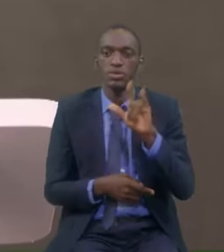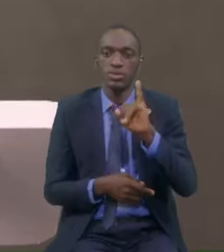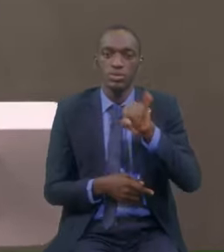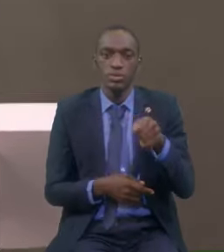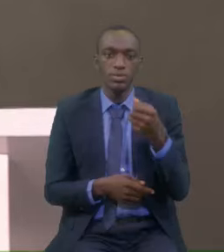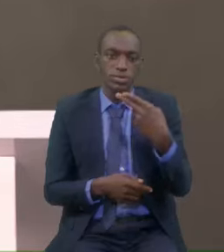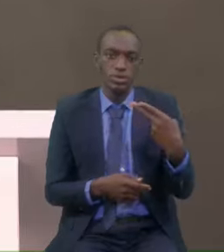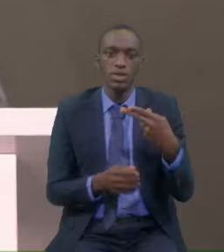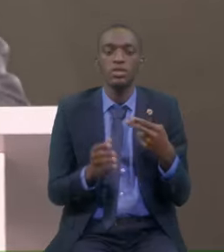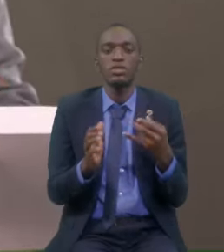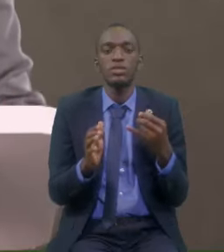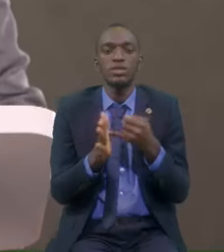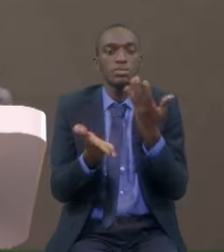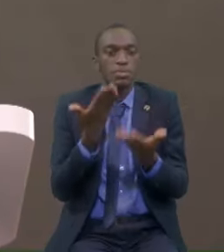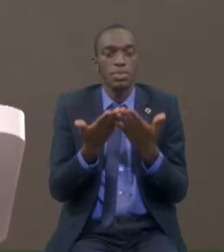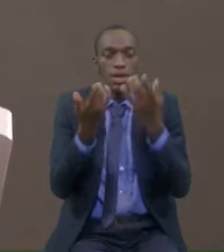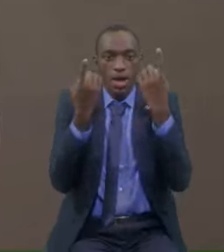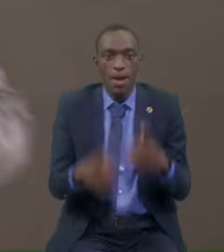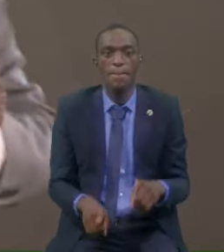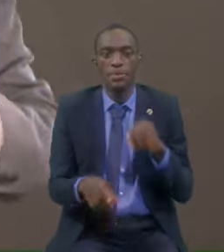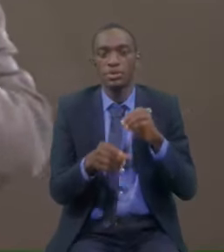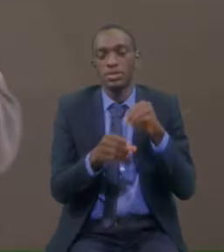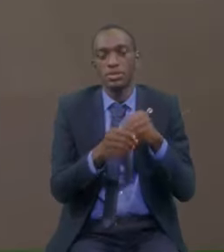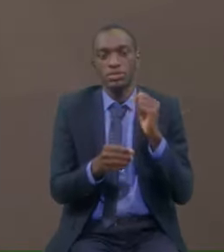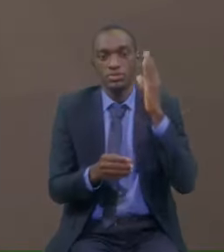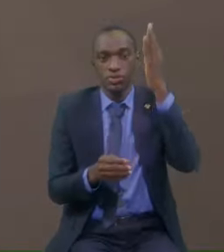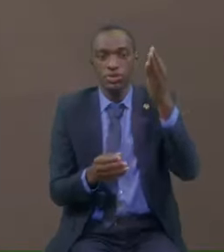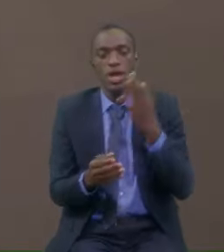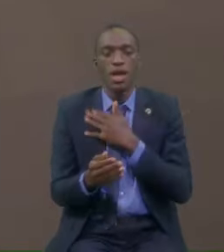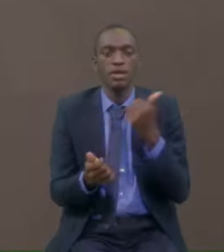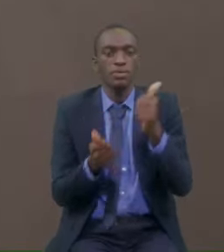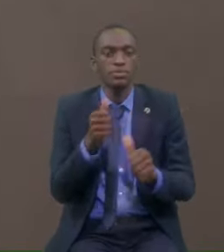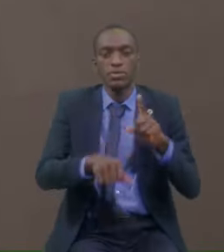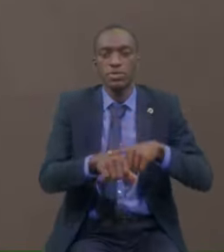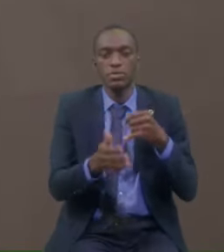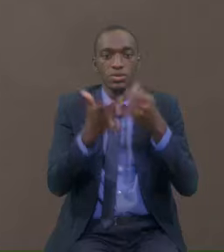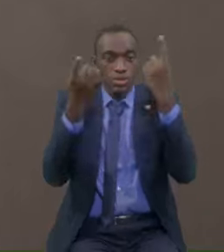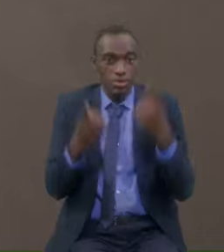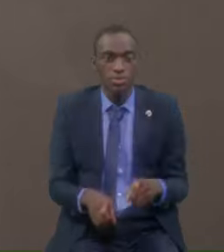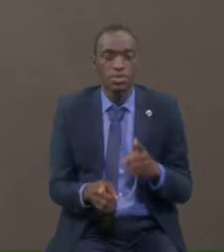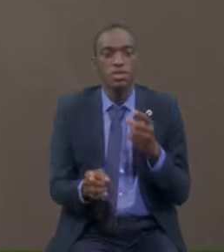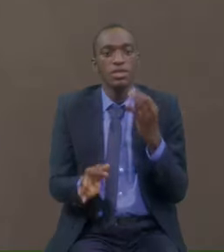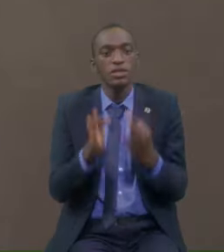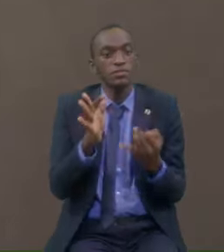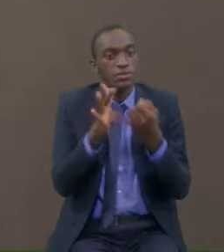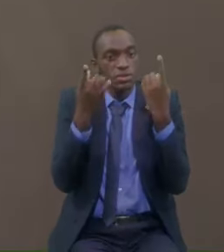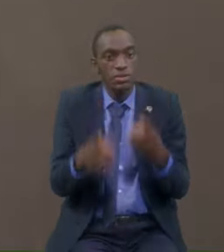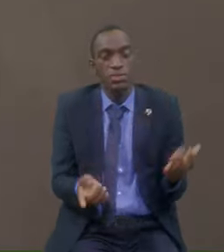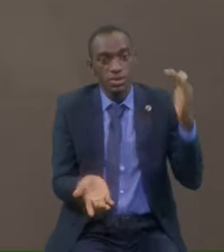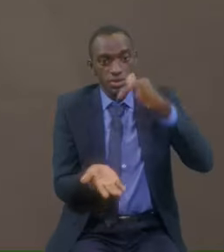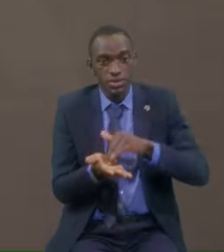the future. And whenever it happens, if it so happens again, that there is